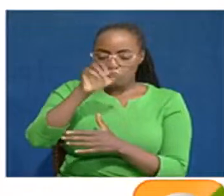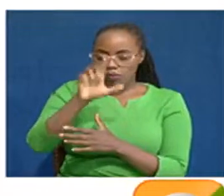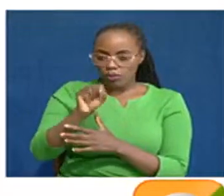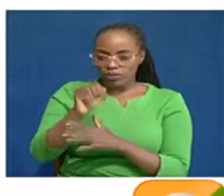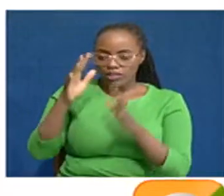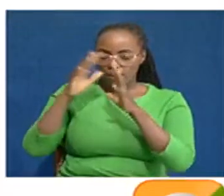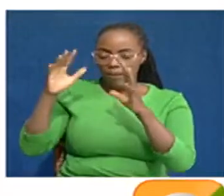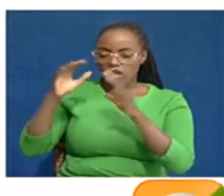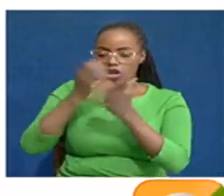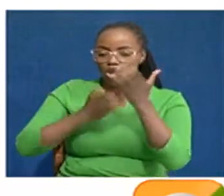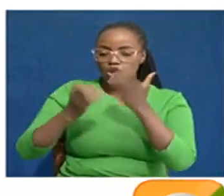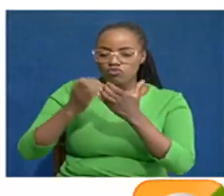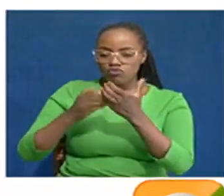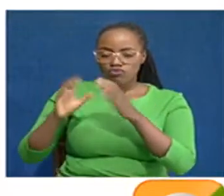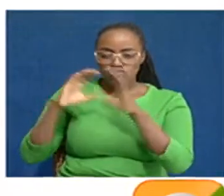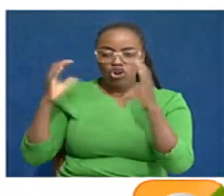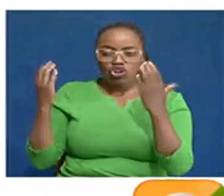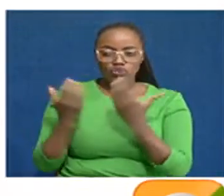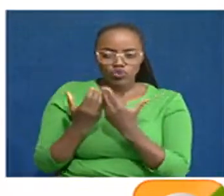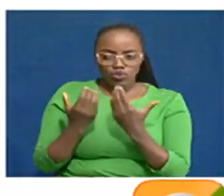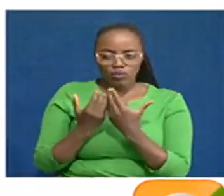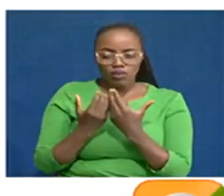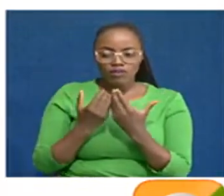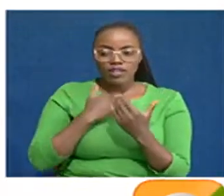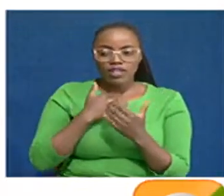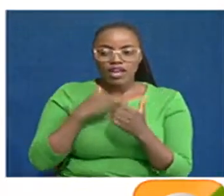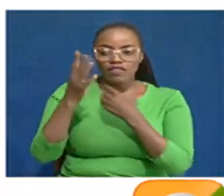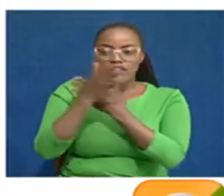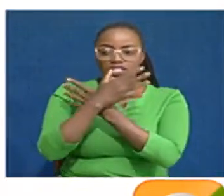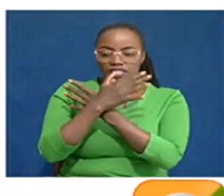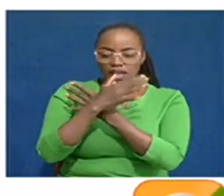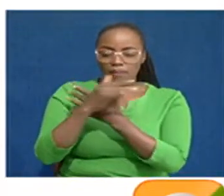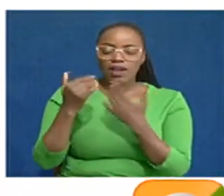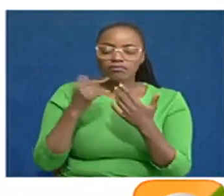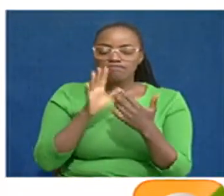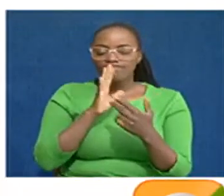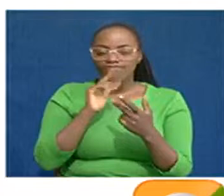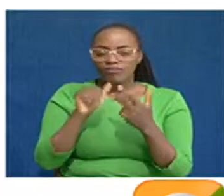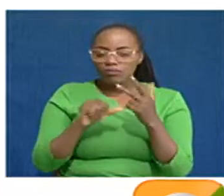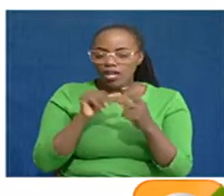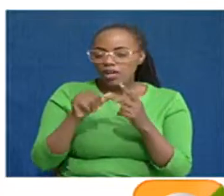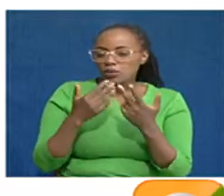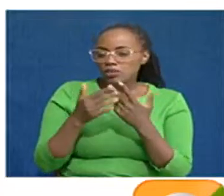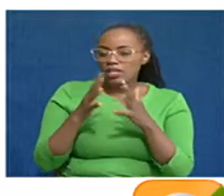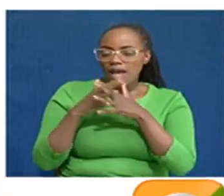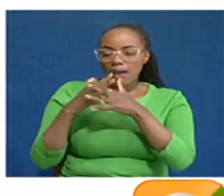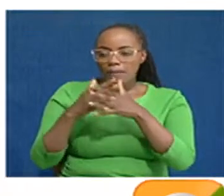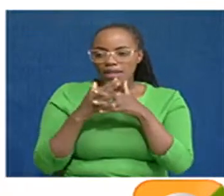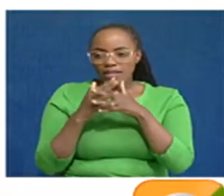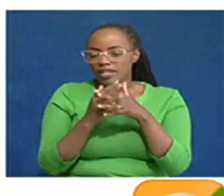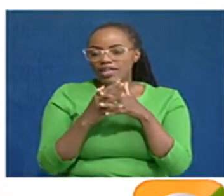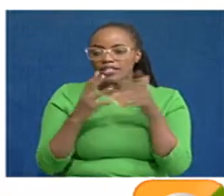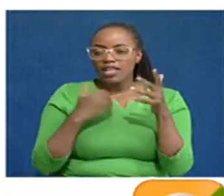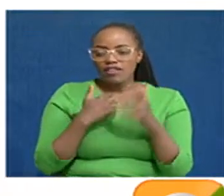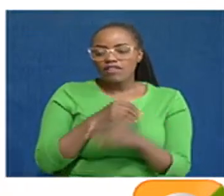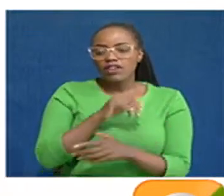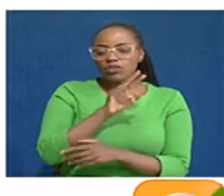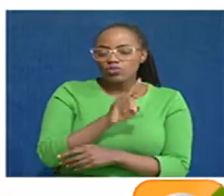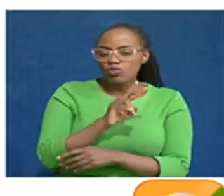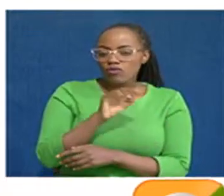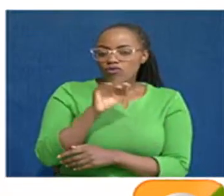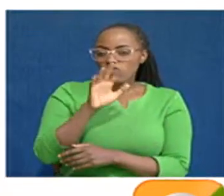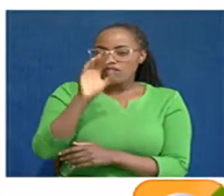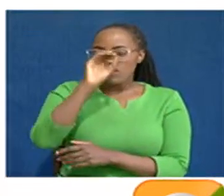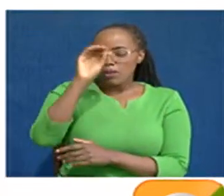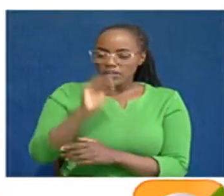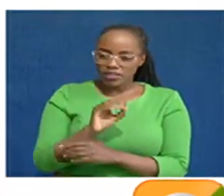global economies. So we're talking here Germany, we're talking about the US. Think of inflation at 4 or 5% as